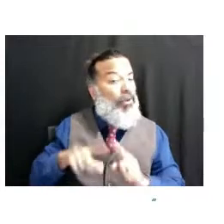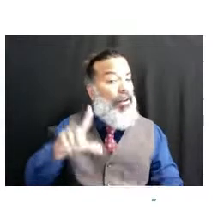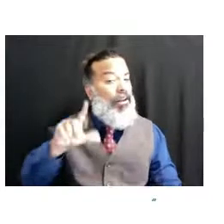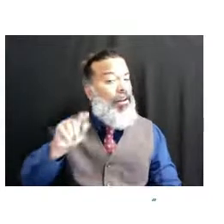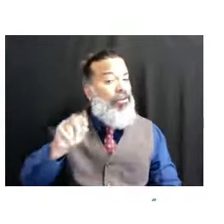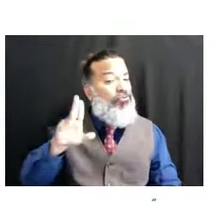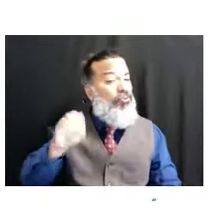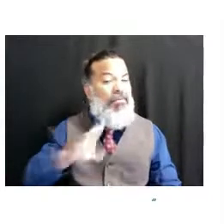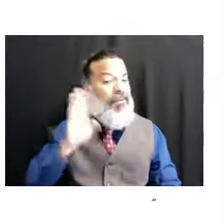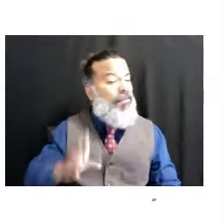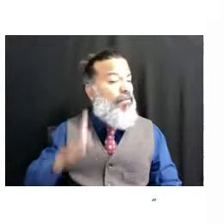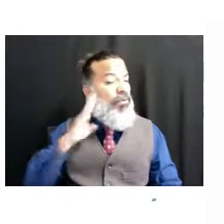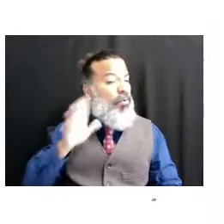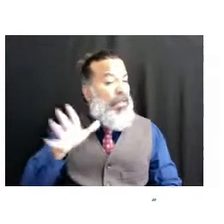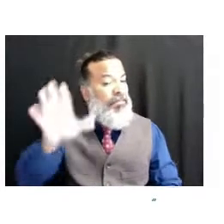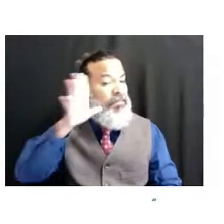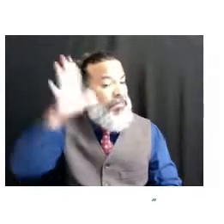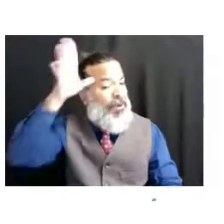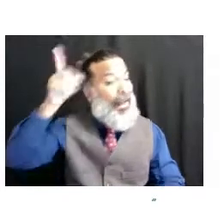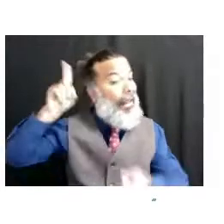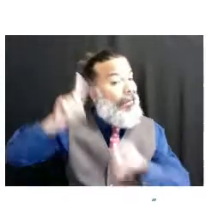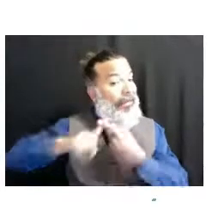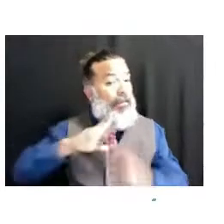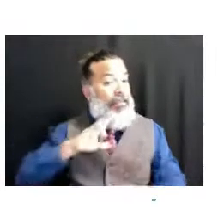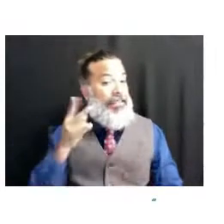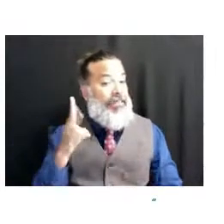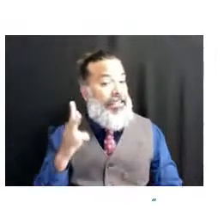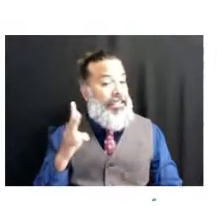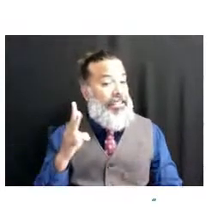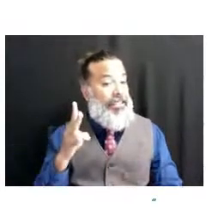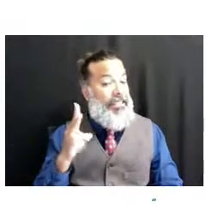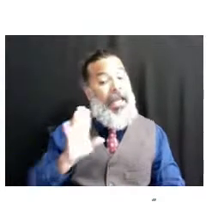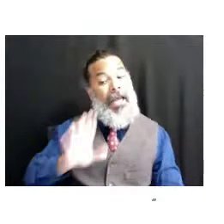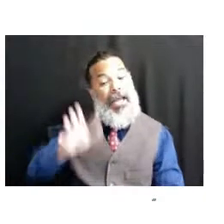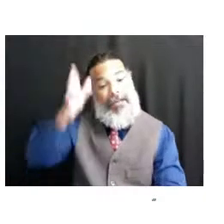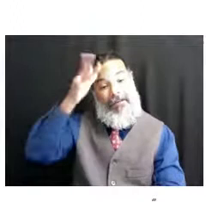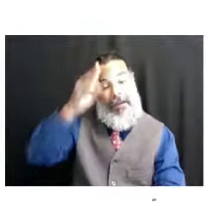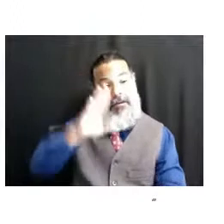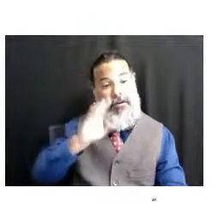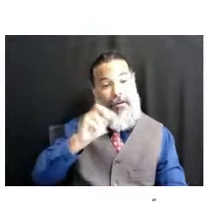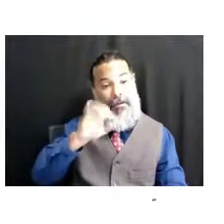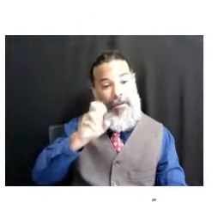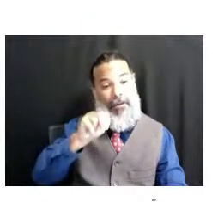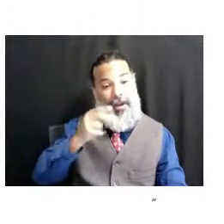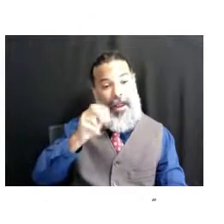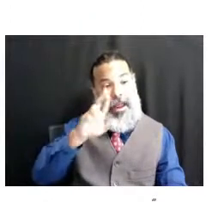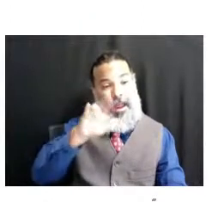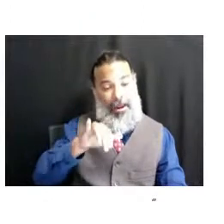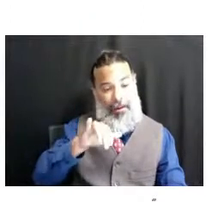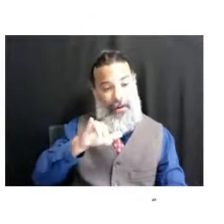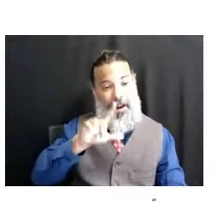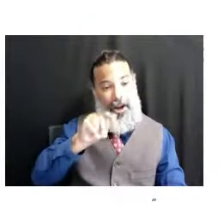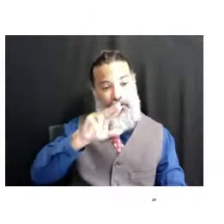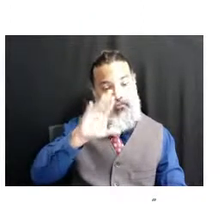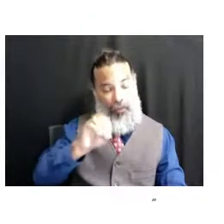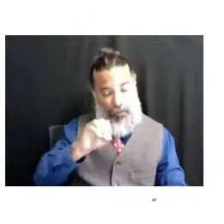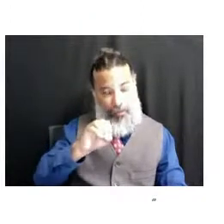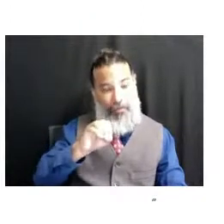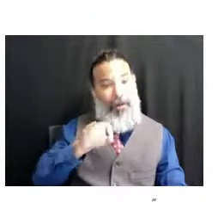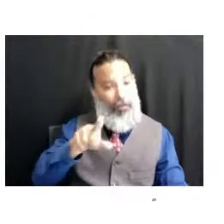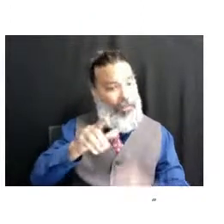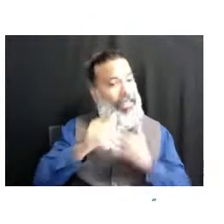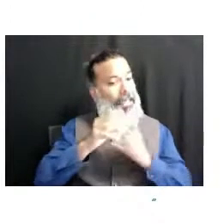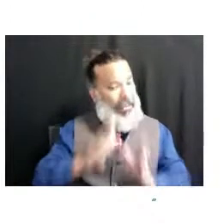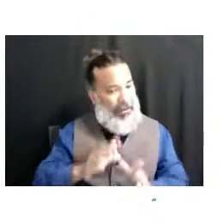his parents until he was 17. His father, Benjamin Henry Latrobe, was a leader in